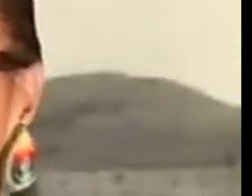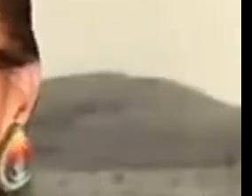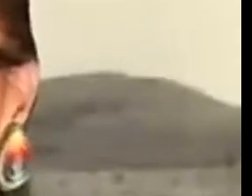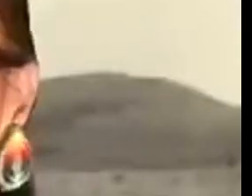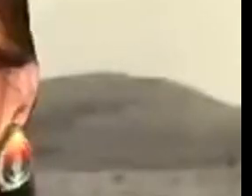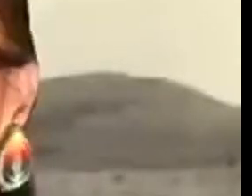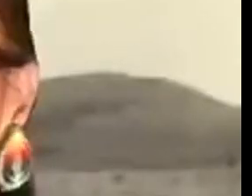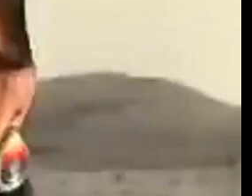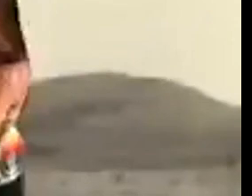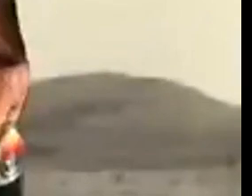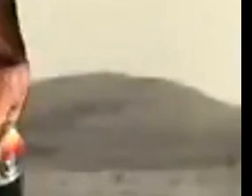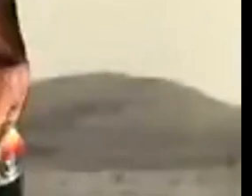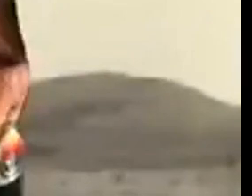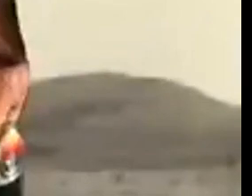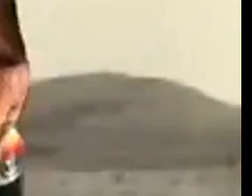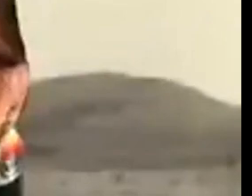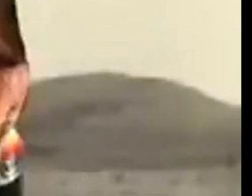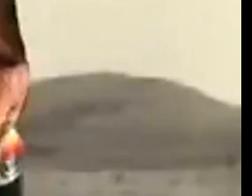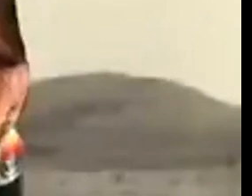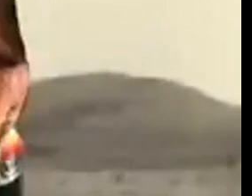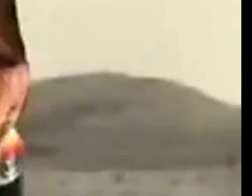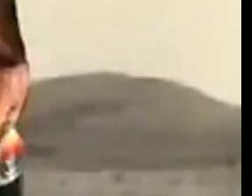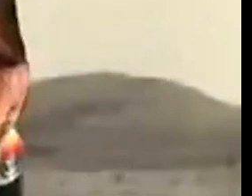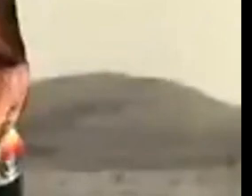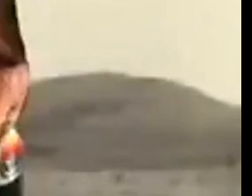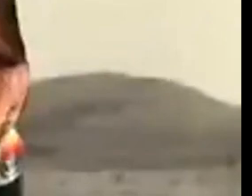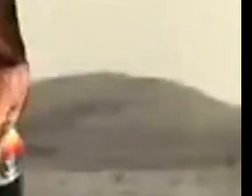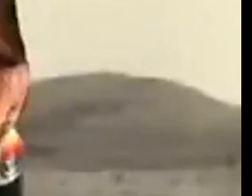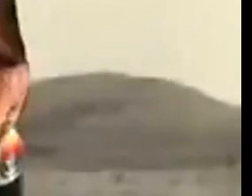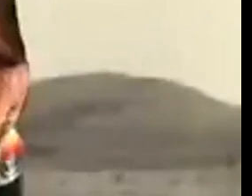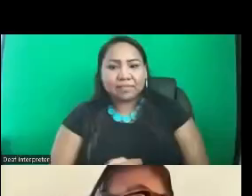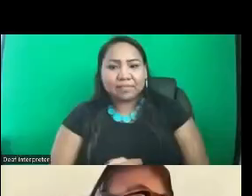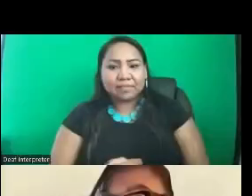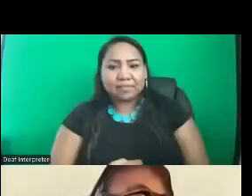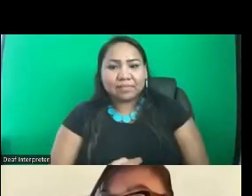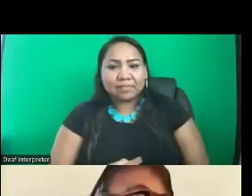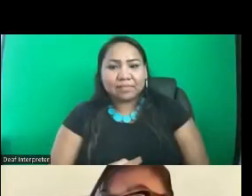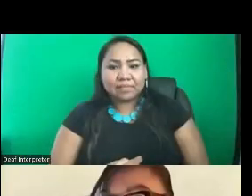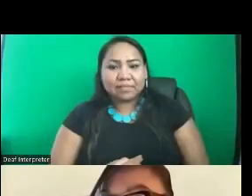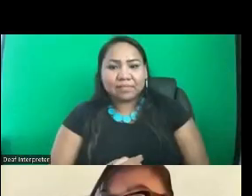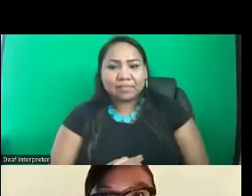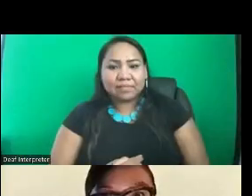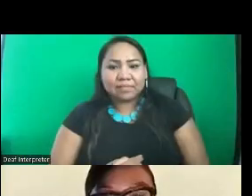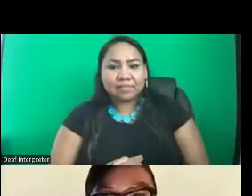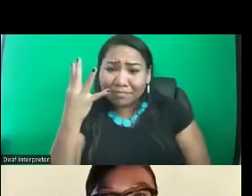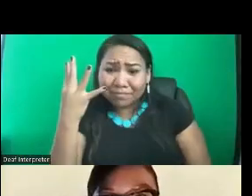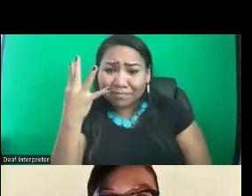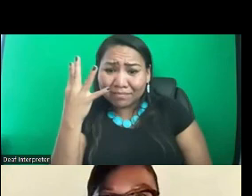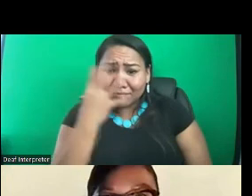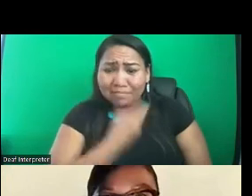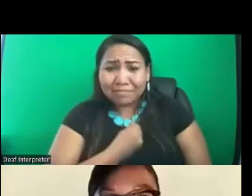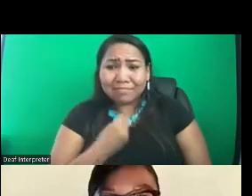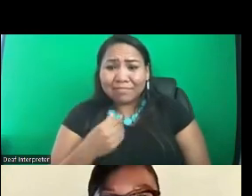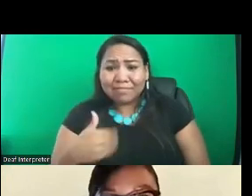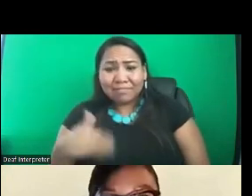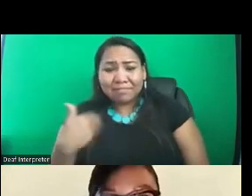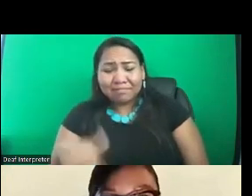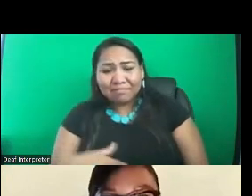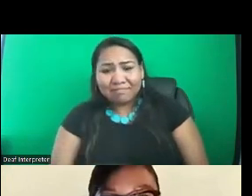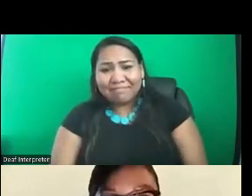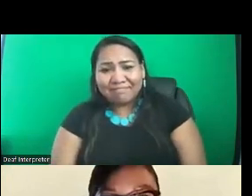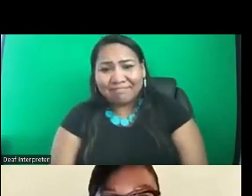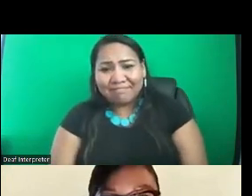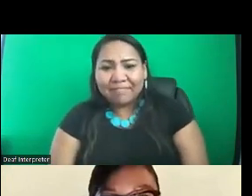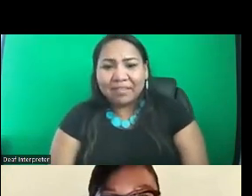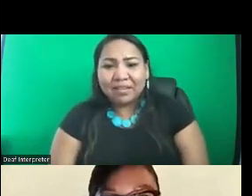Your mom is a beauty. Thank you both for sharing that. I had a really wonderful comment earlier,